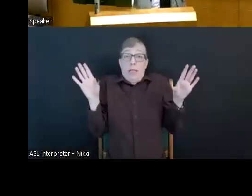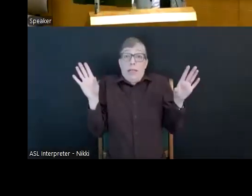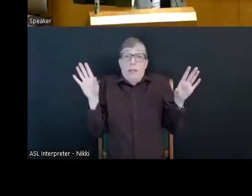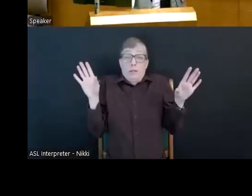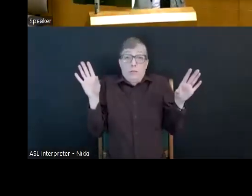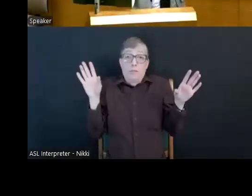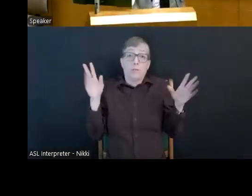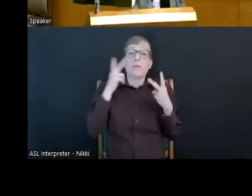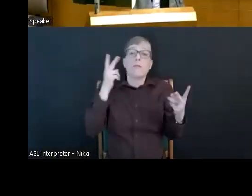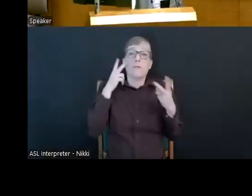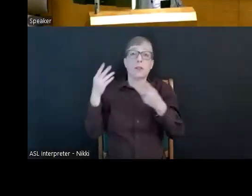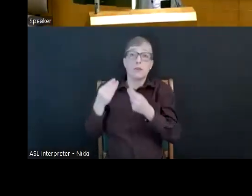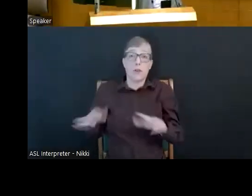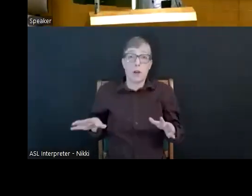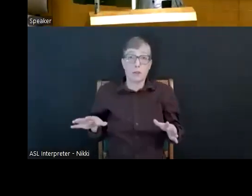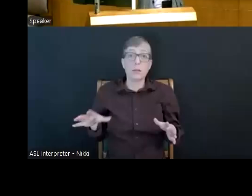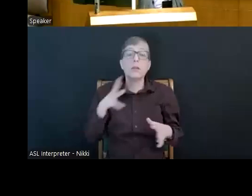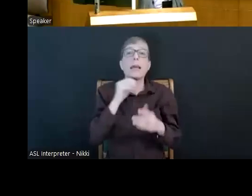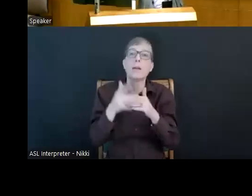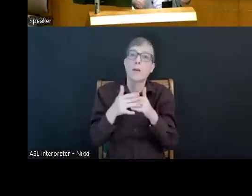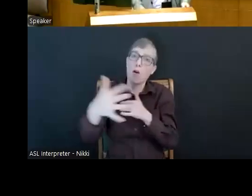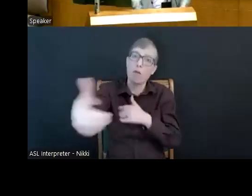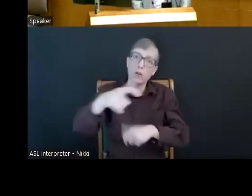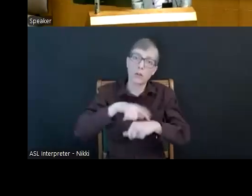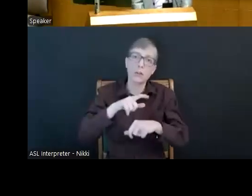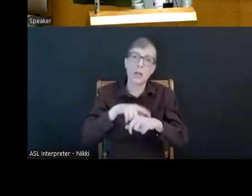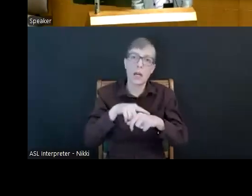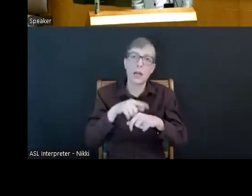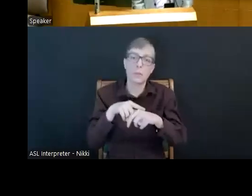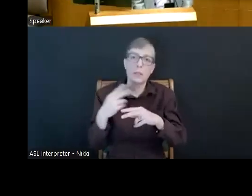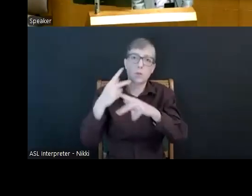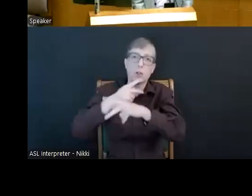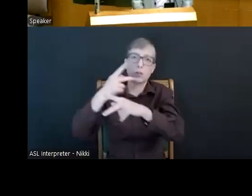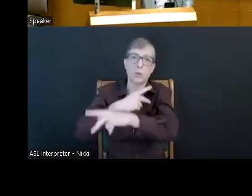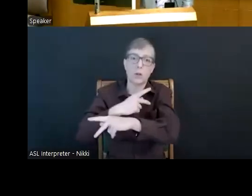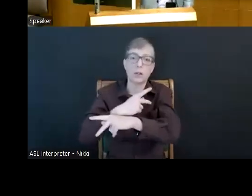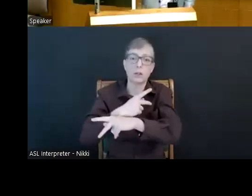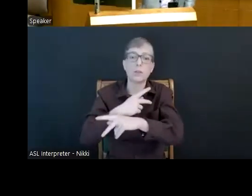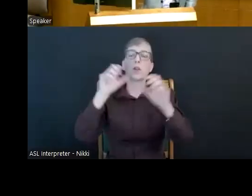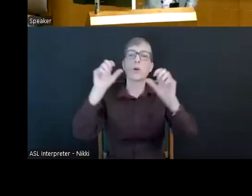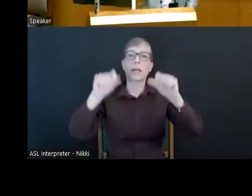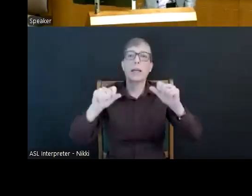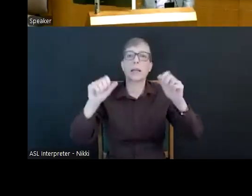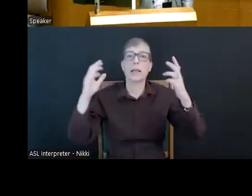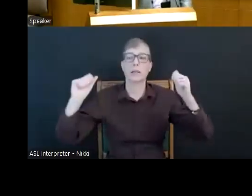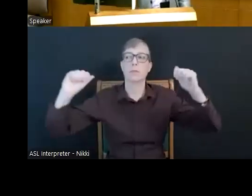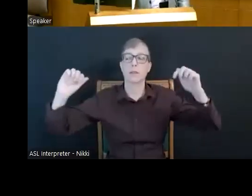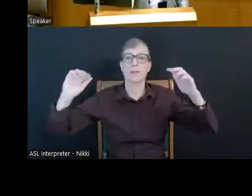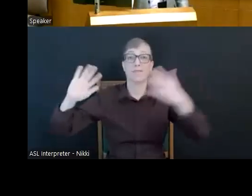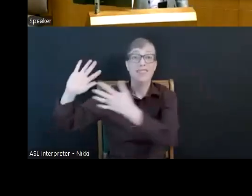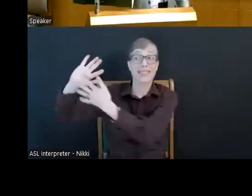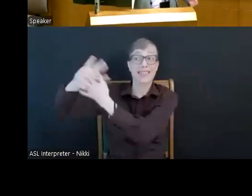over time increases so that ultimately people can lose central vision. And so here's an example on the right of what